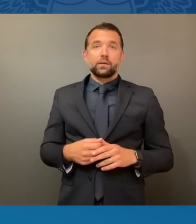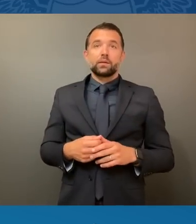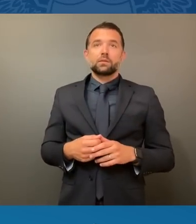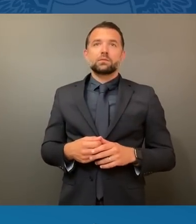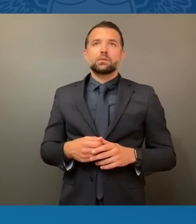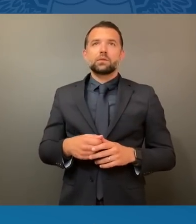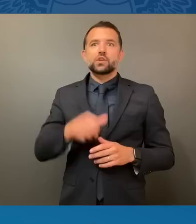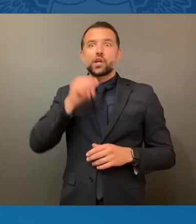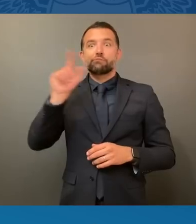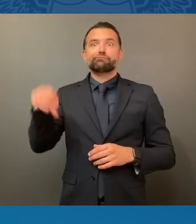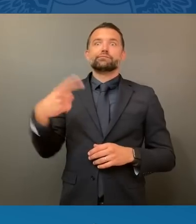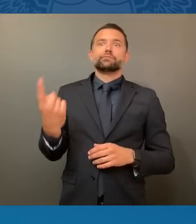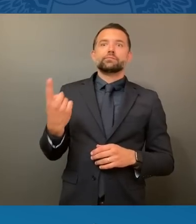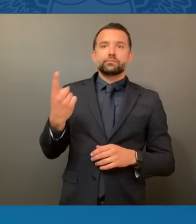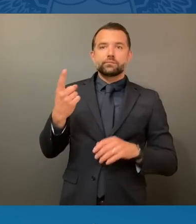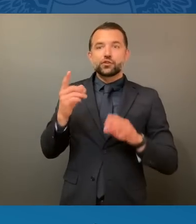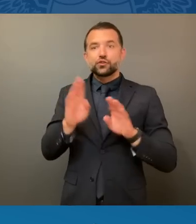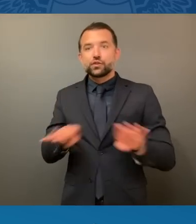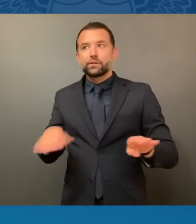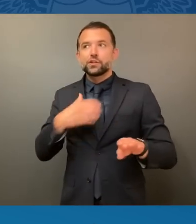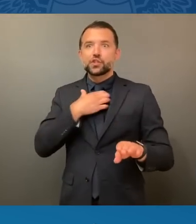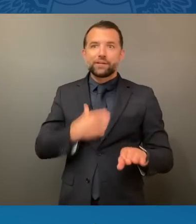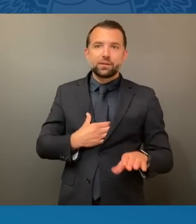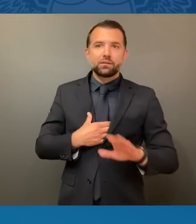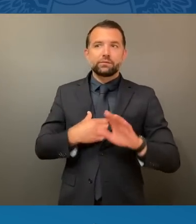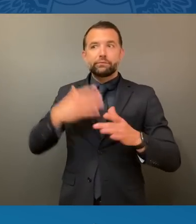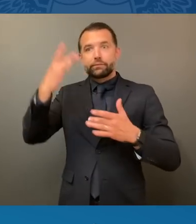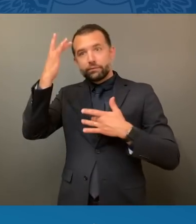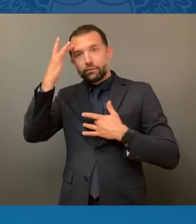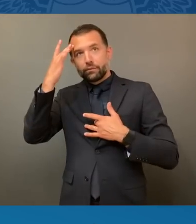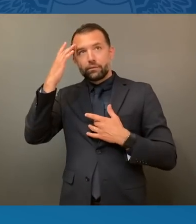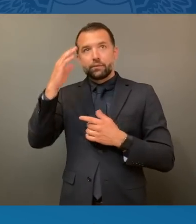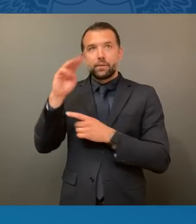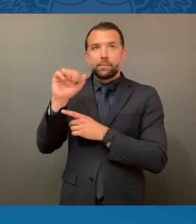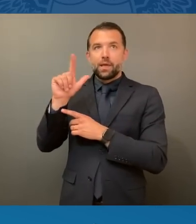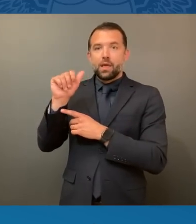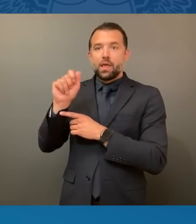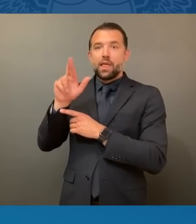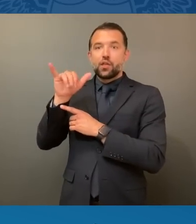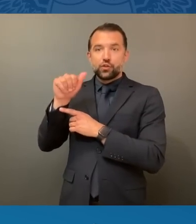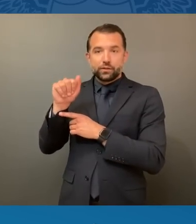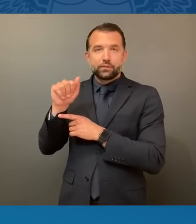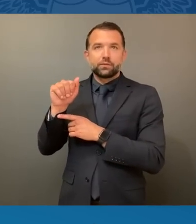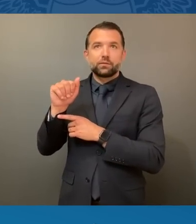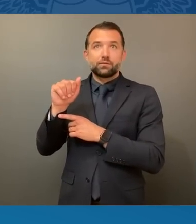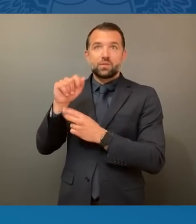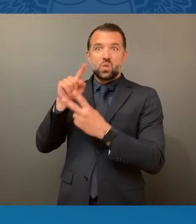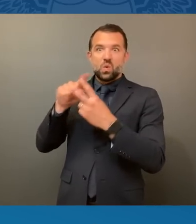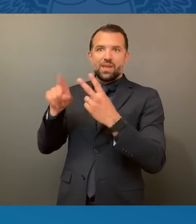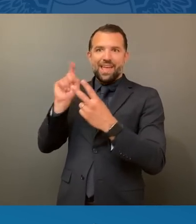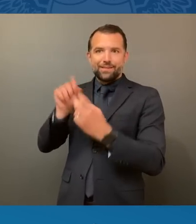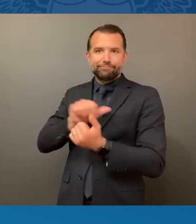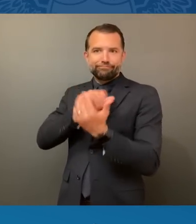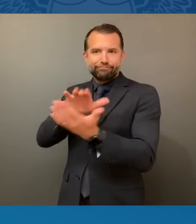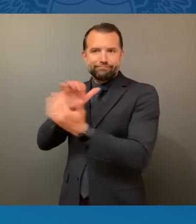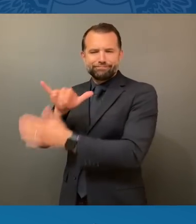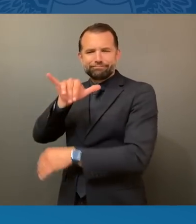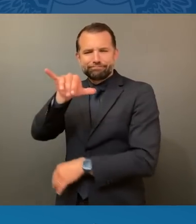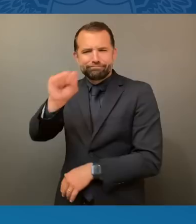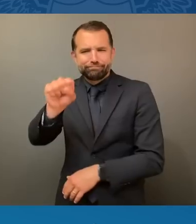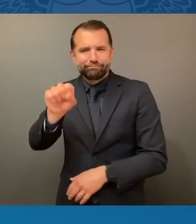malaria. Not that those are not issues that should be addressed, but I purposely curated the trip so it was going to be about